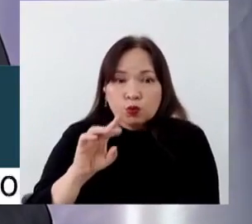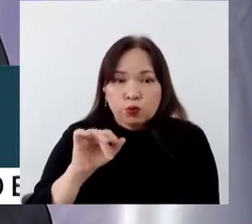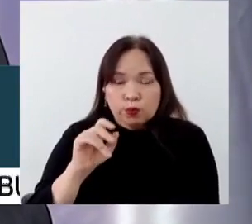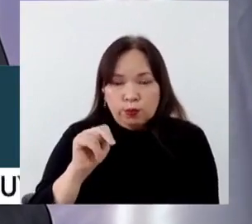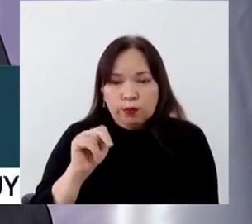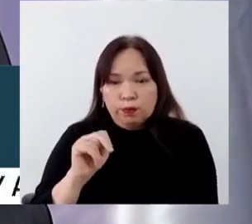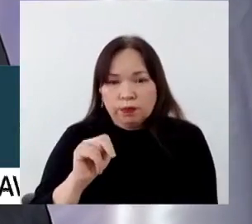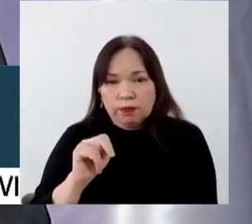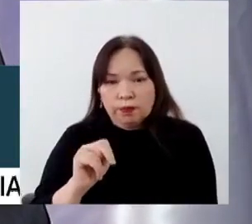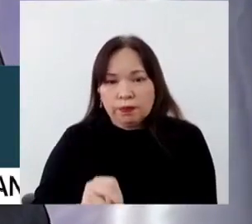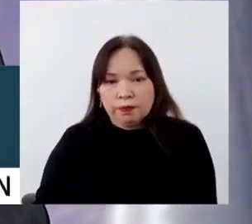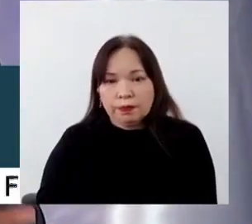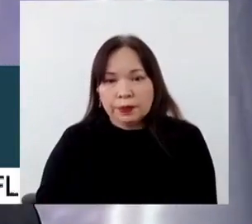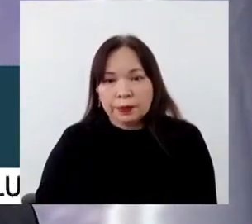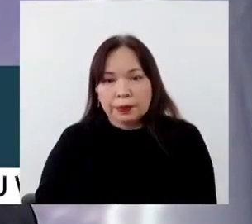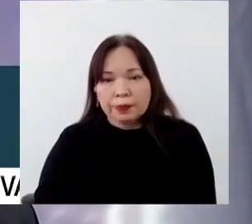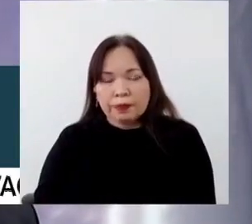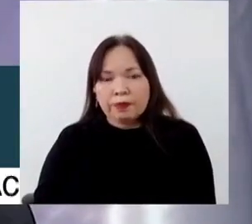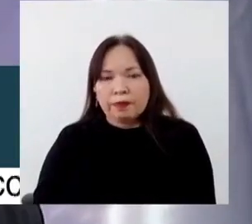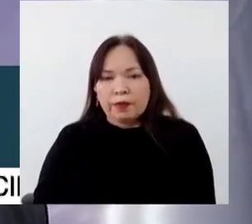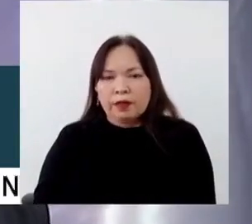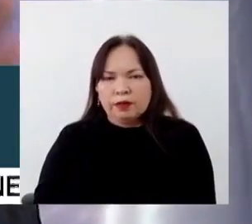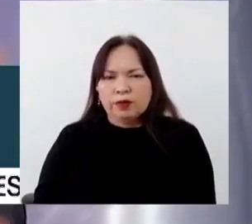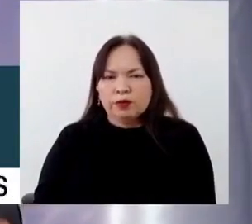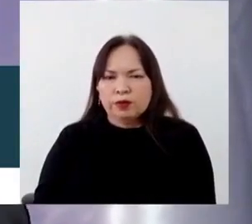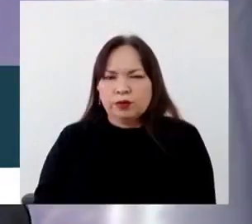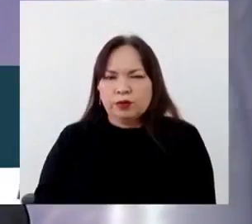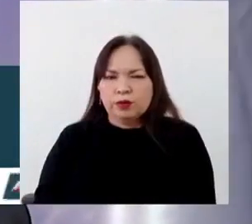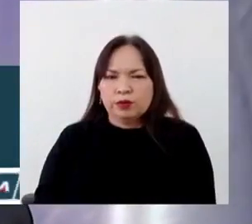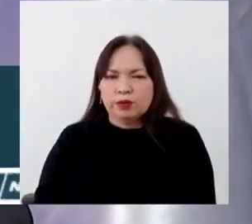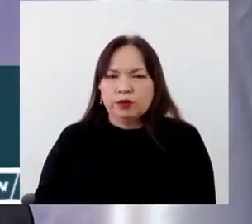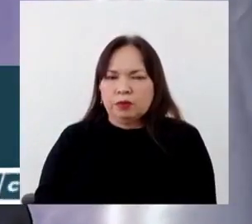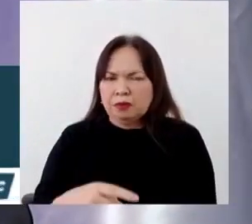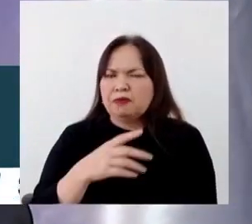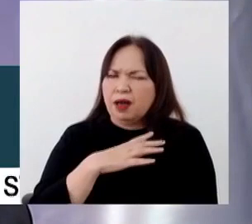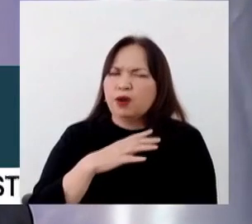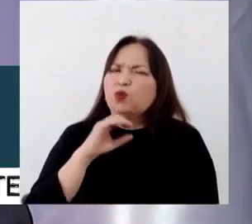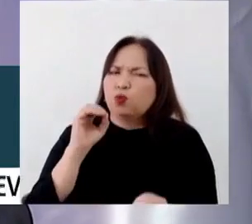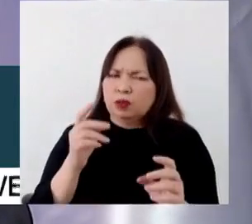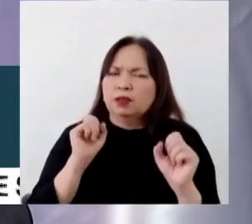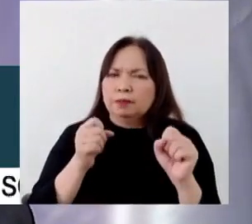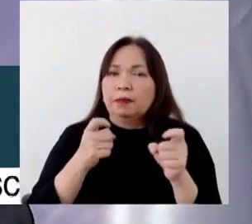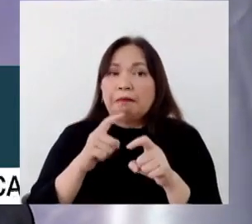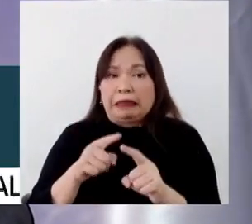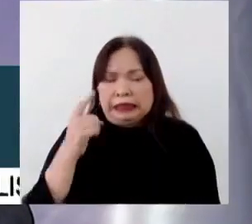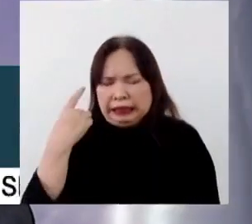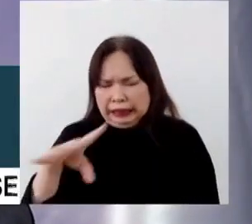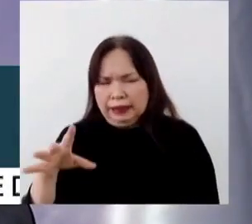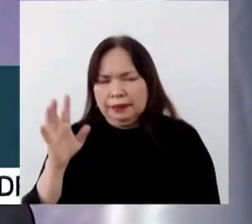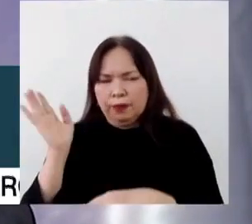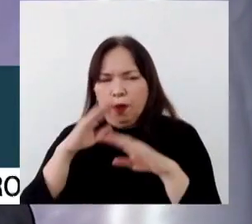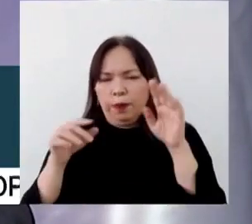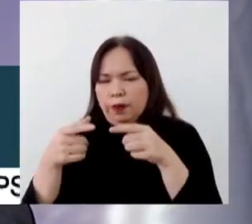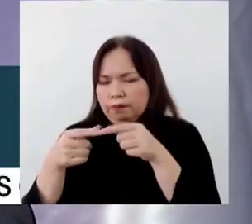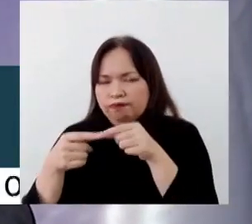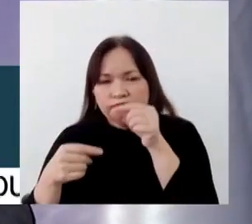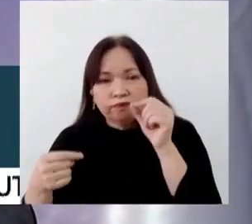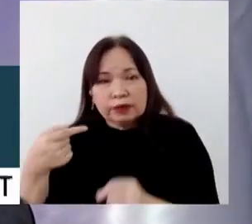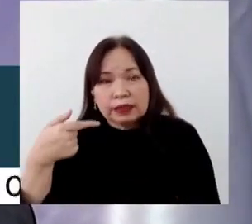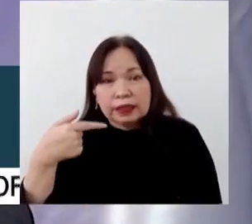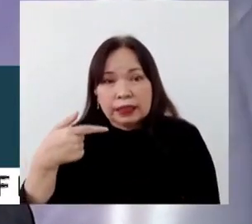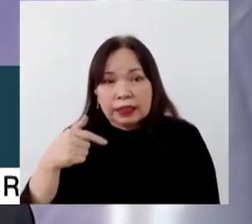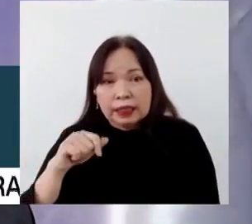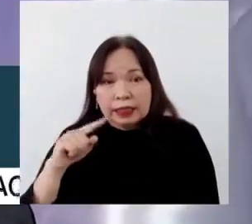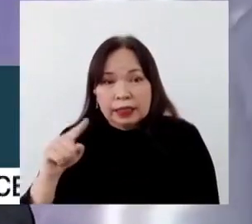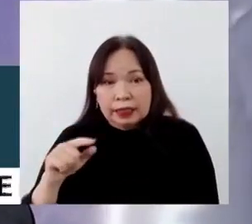then from Jordan, fly them home. So, hindi po yun ang problema yung sa Gaza. Okay. Sir, yun pong kanina na yung third Filipino po